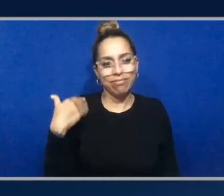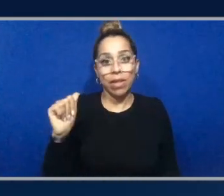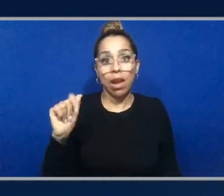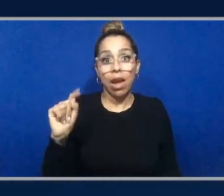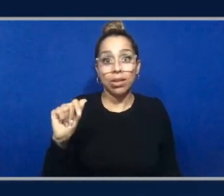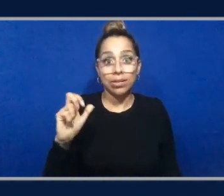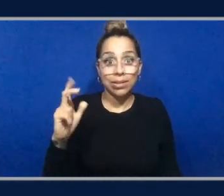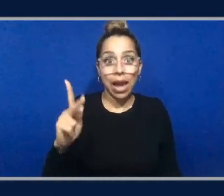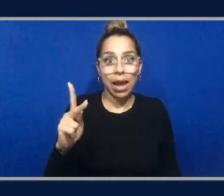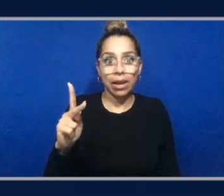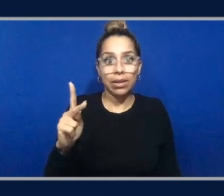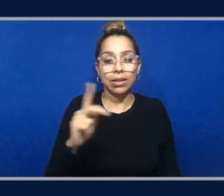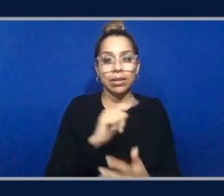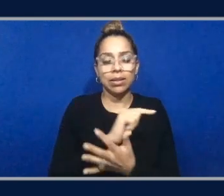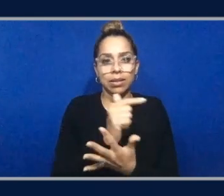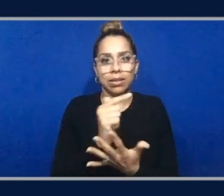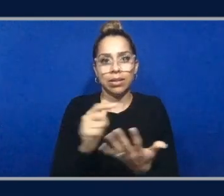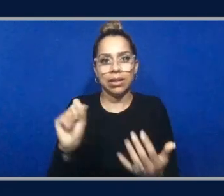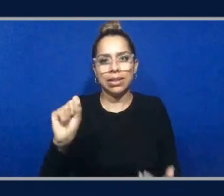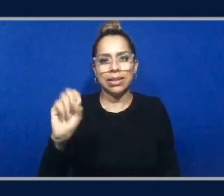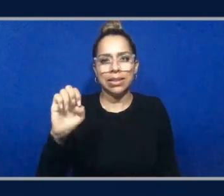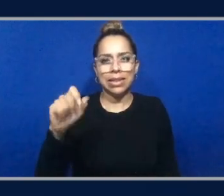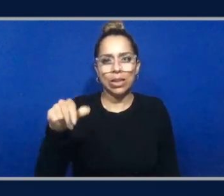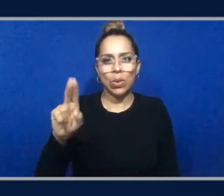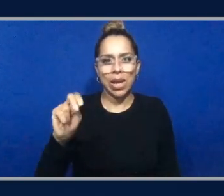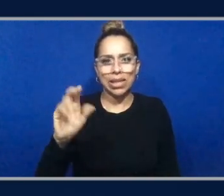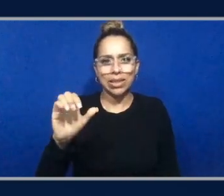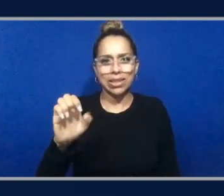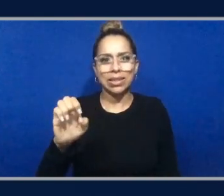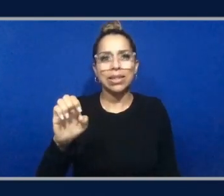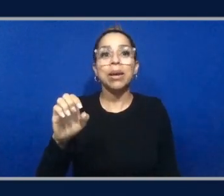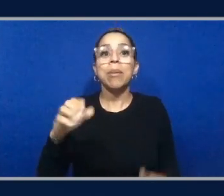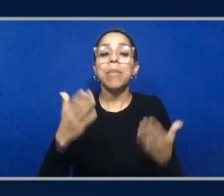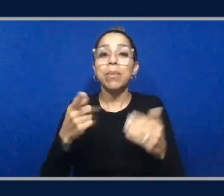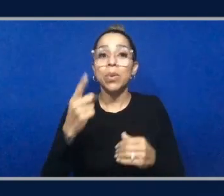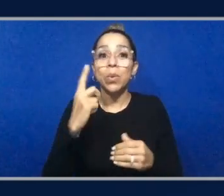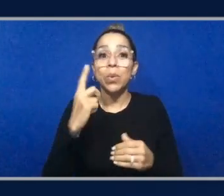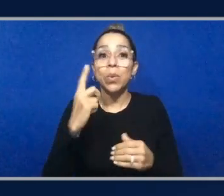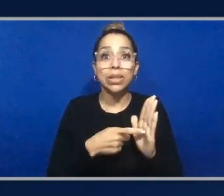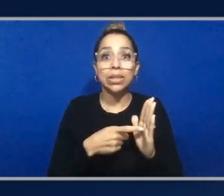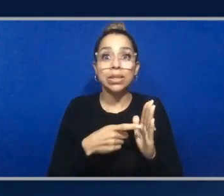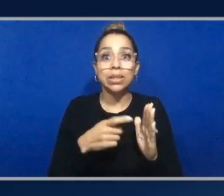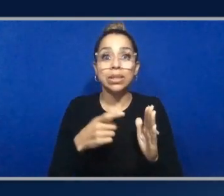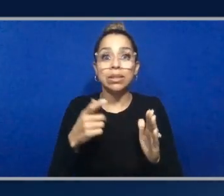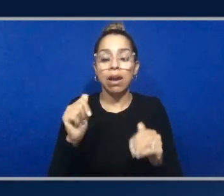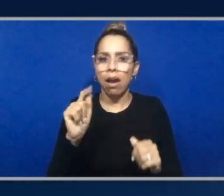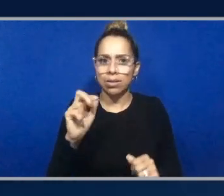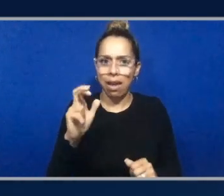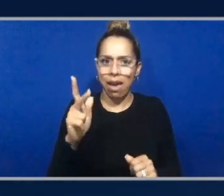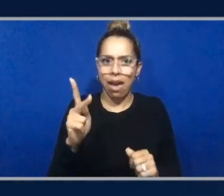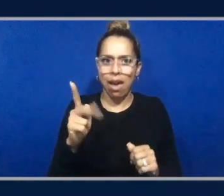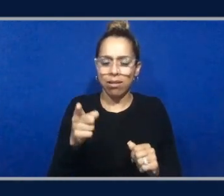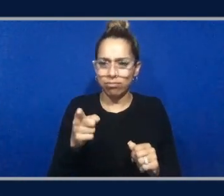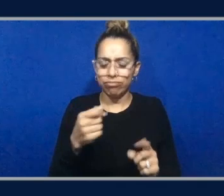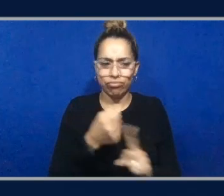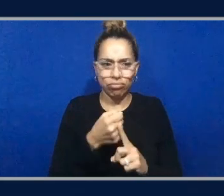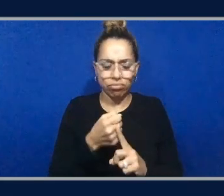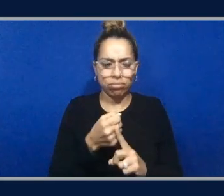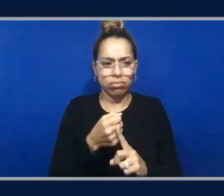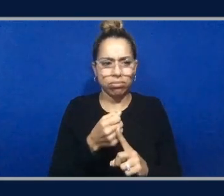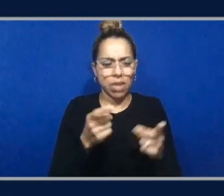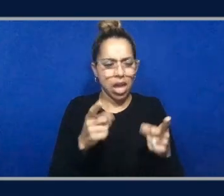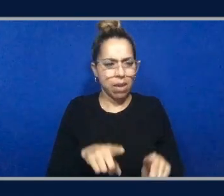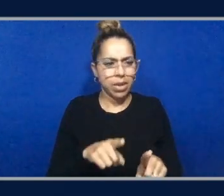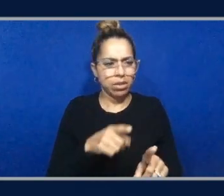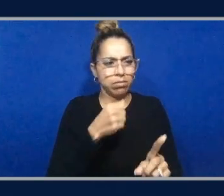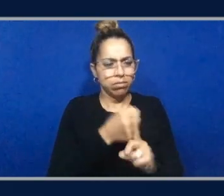there are patterns that start to emerge that maybe are indications that an attack is happening or a certain type of attack is happening. And those are